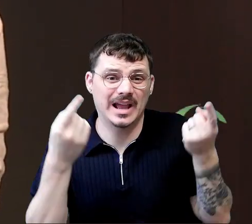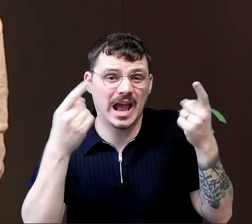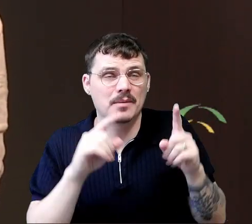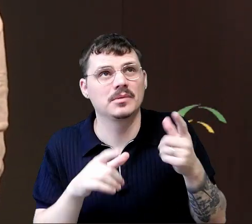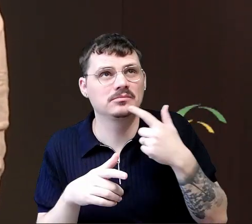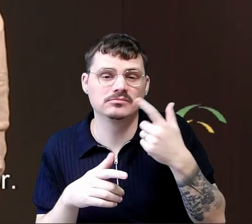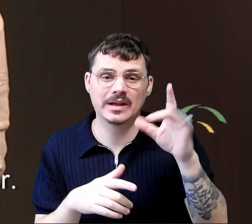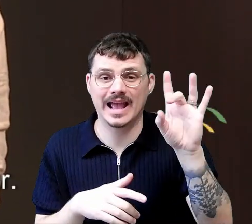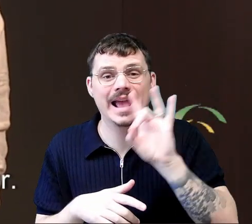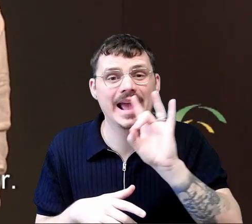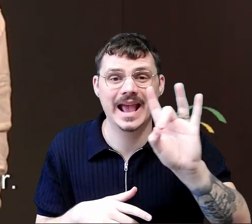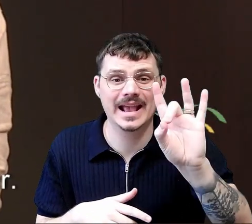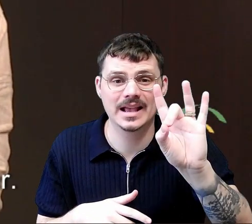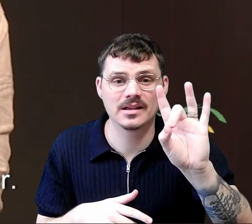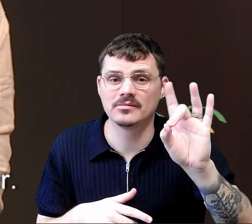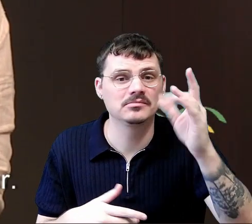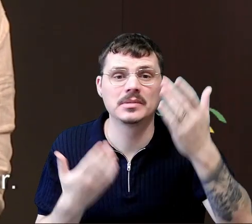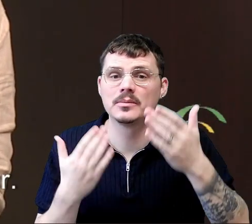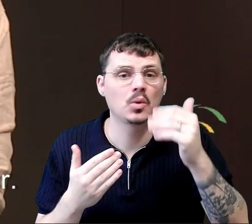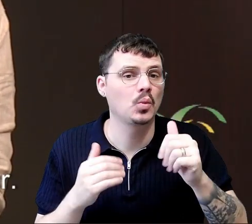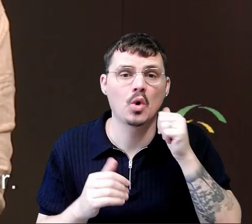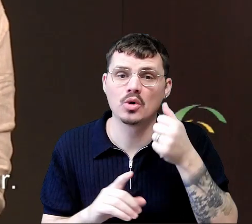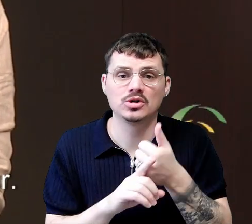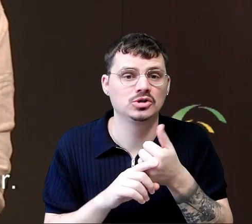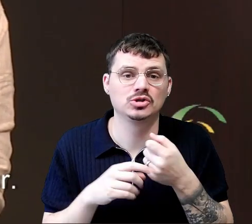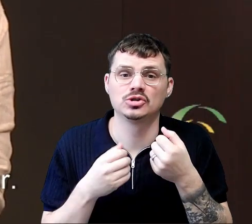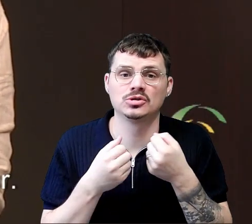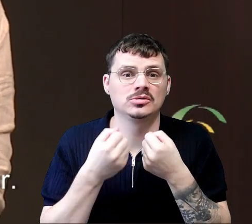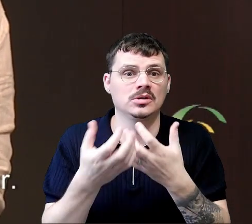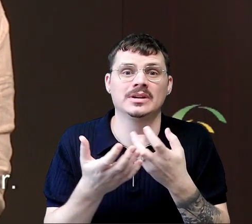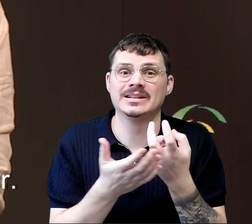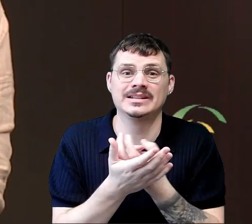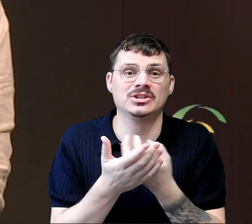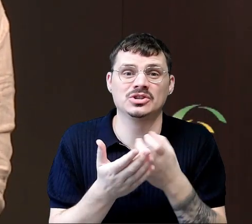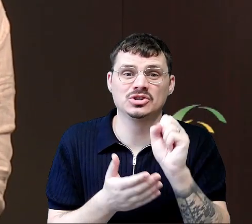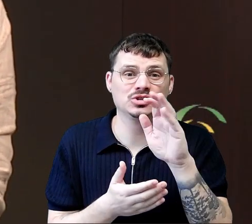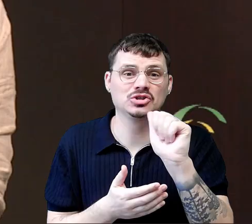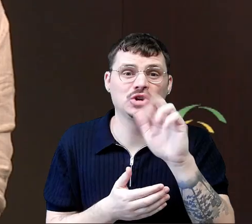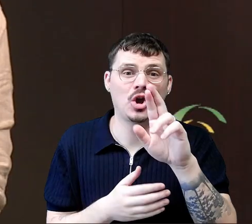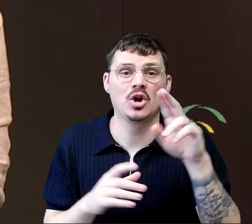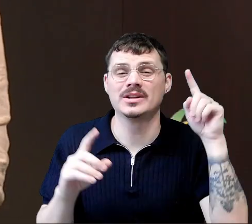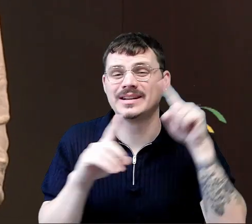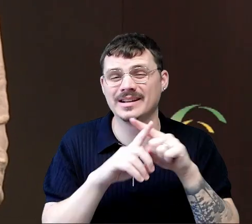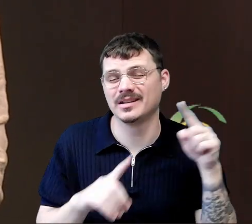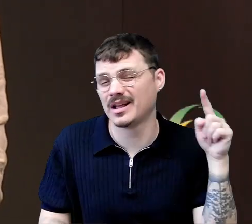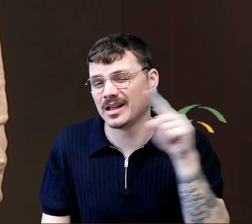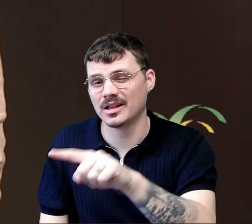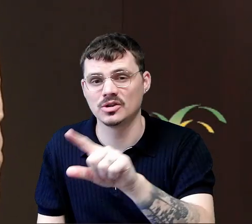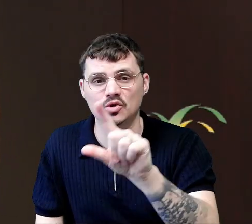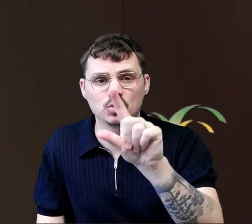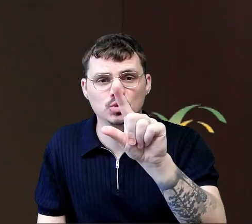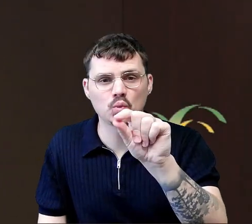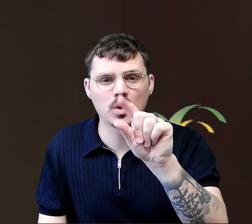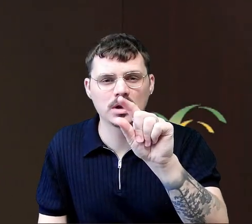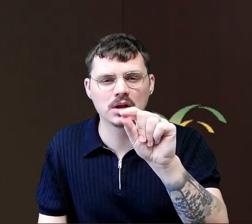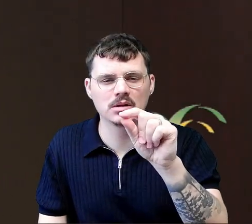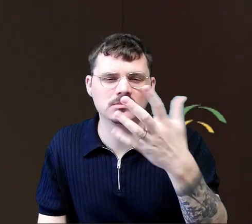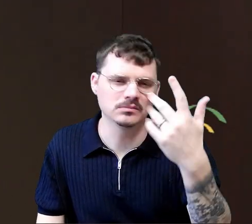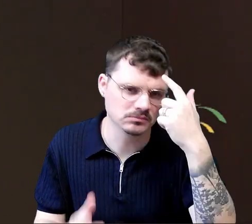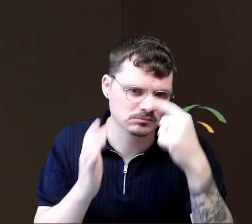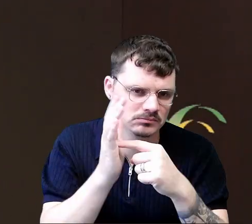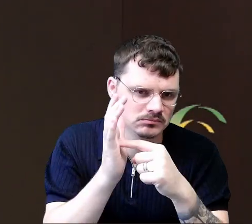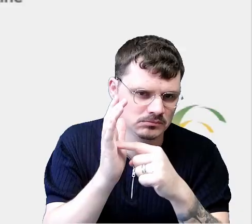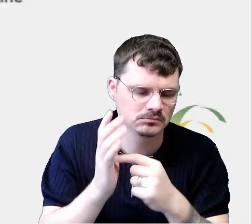8 may not turn into a seizure-generating scar until they're 20 or something of that